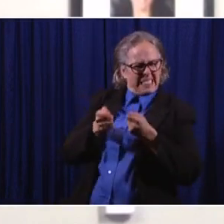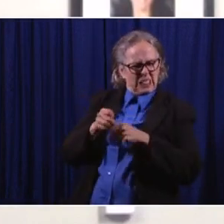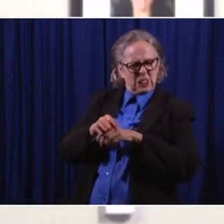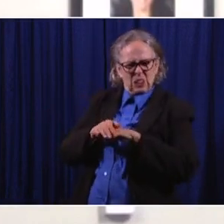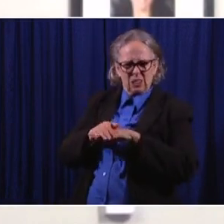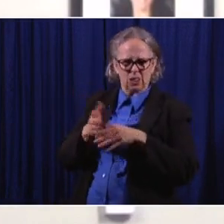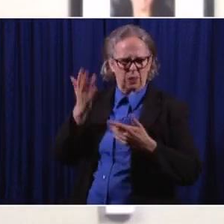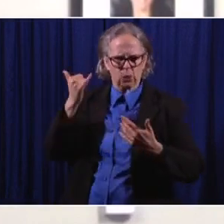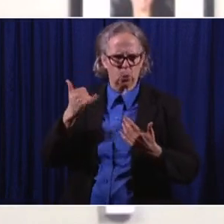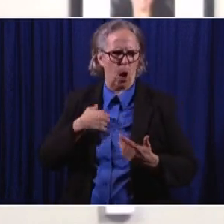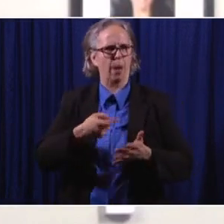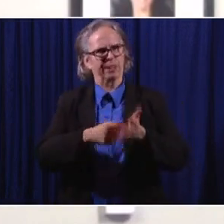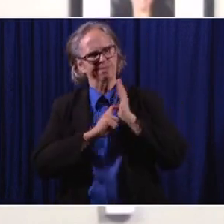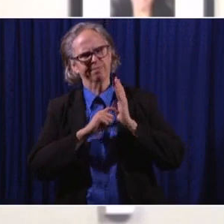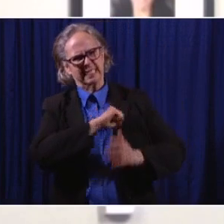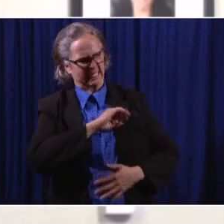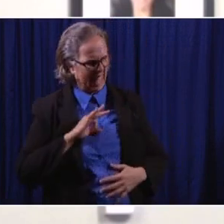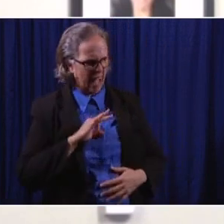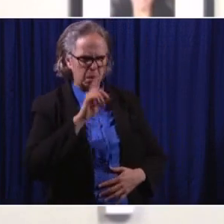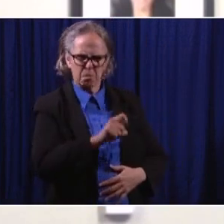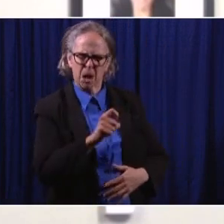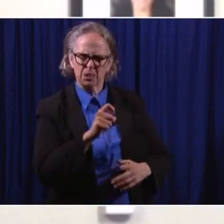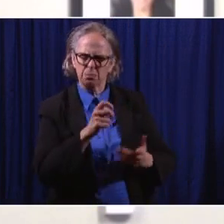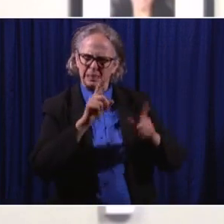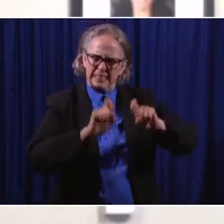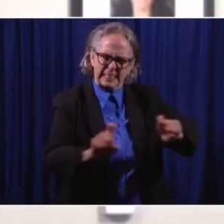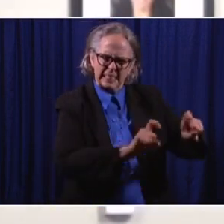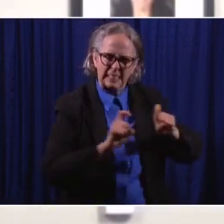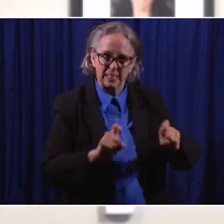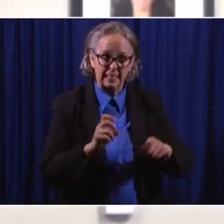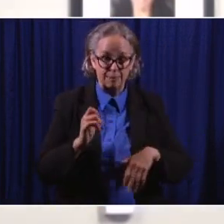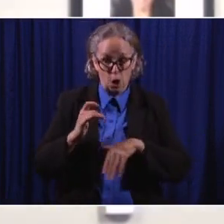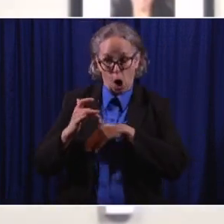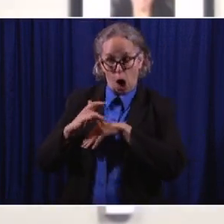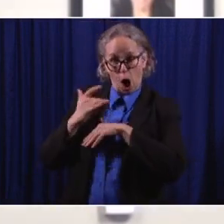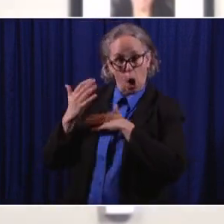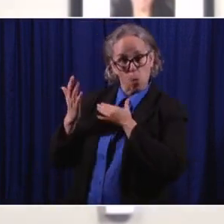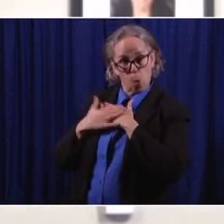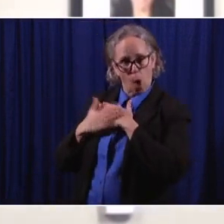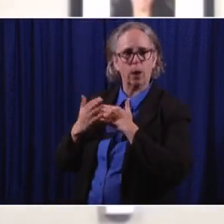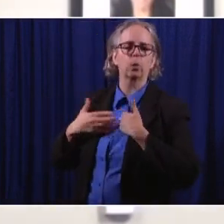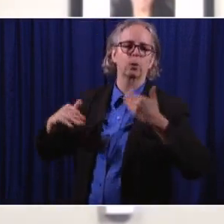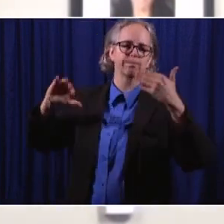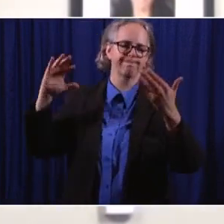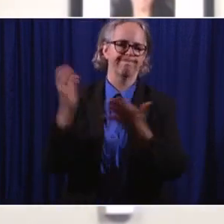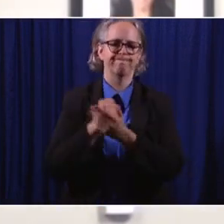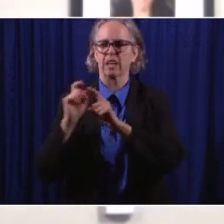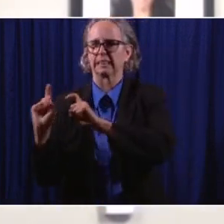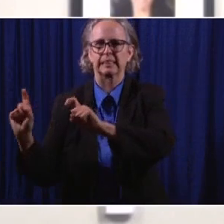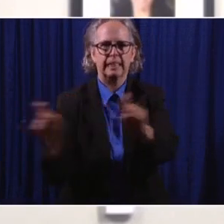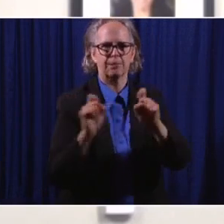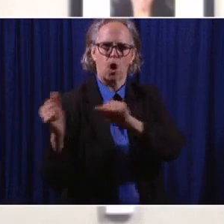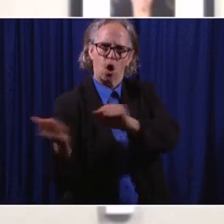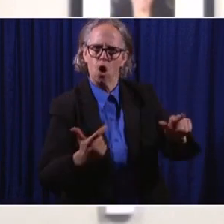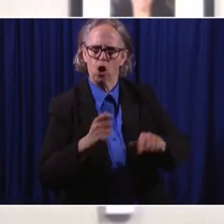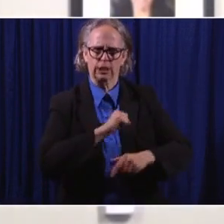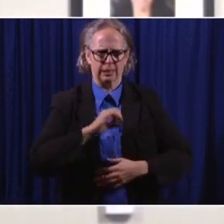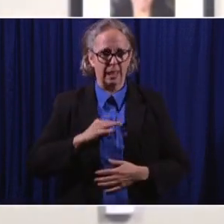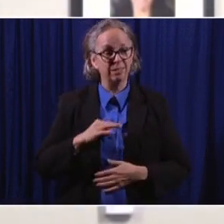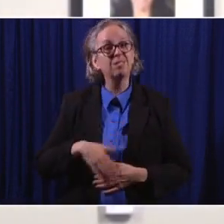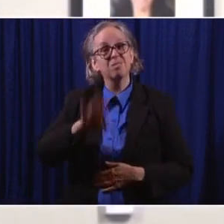where we know that that would be useful, that's what the executive order is about. And then every other prison will always have staff being able